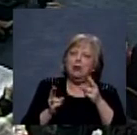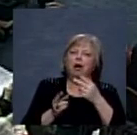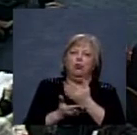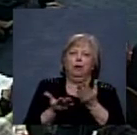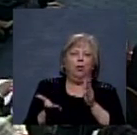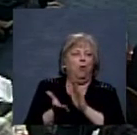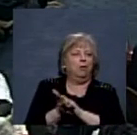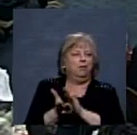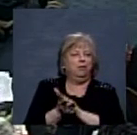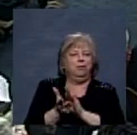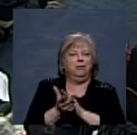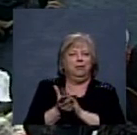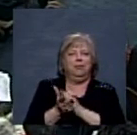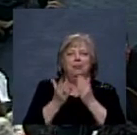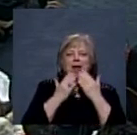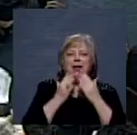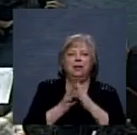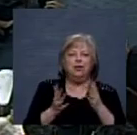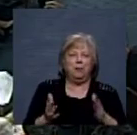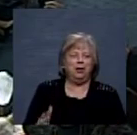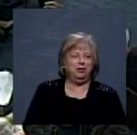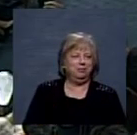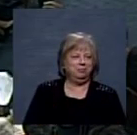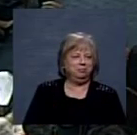much. Thank you.